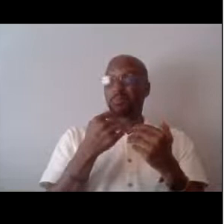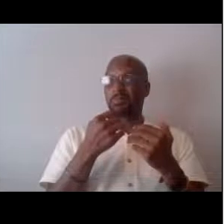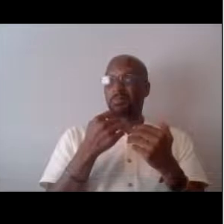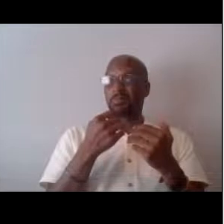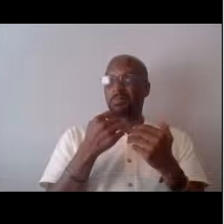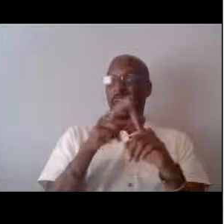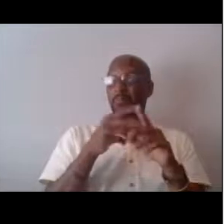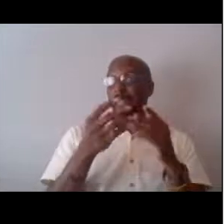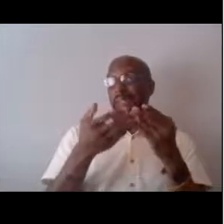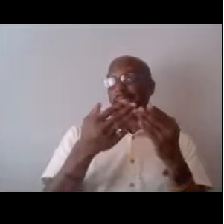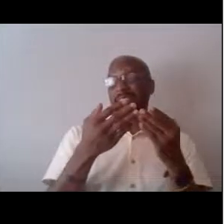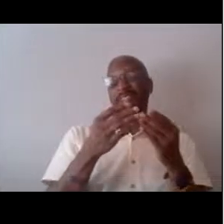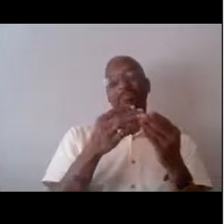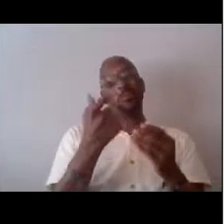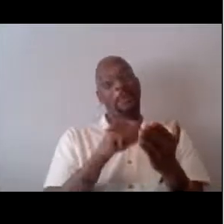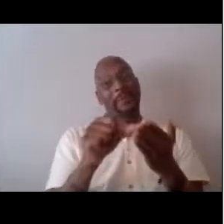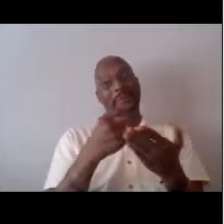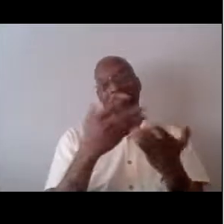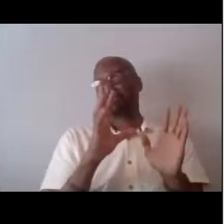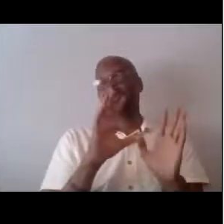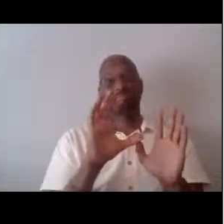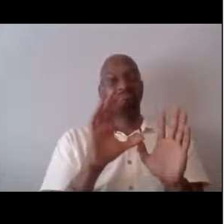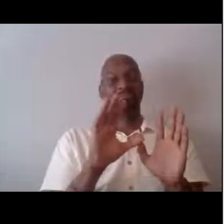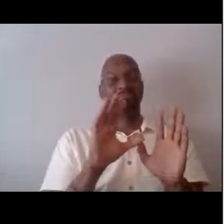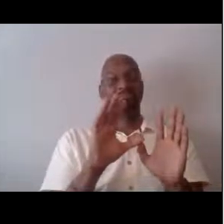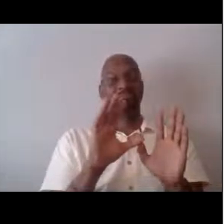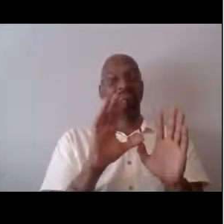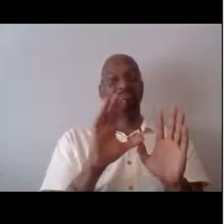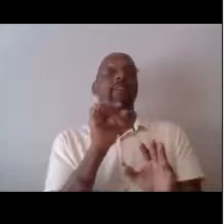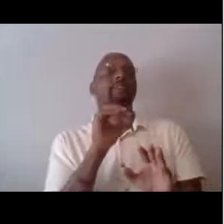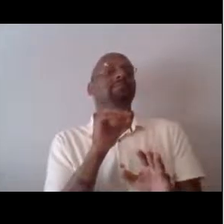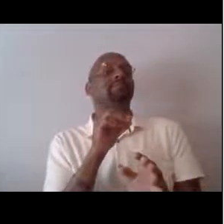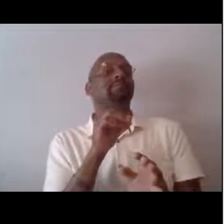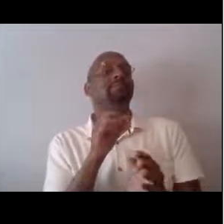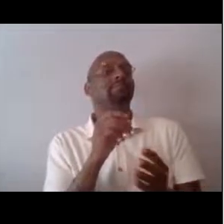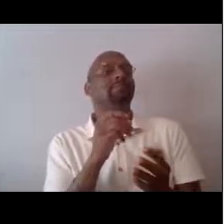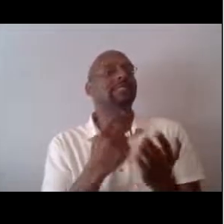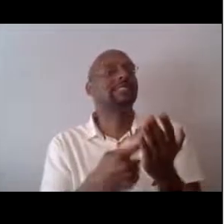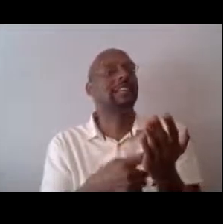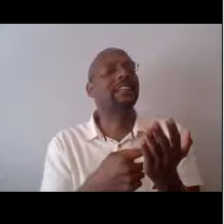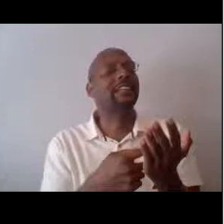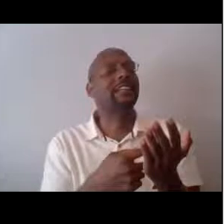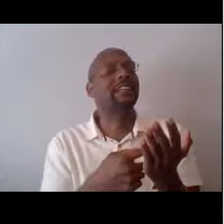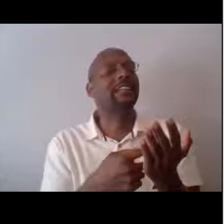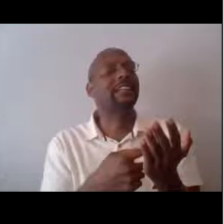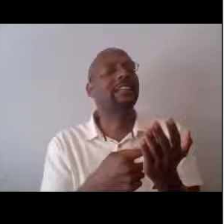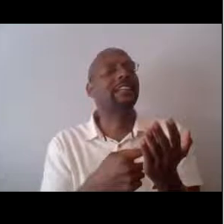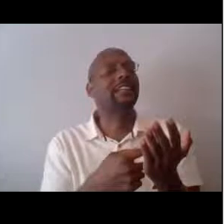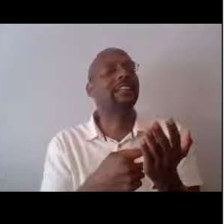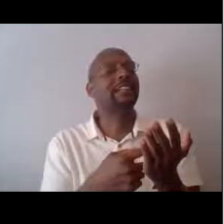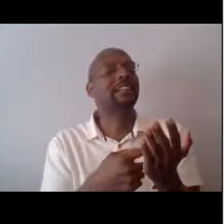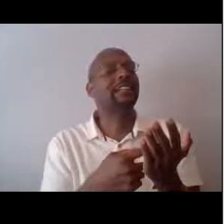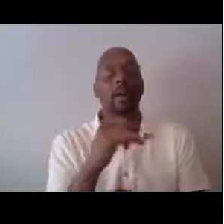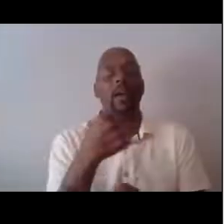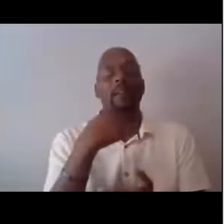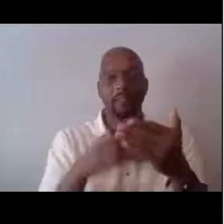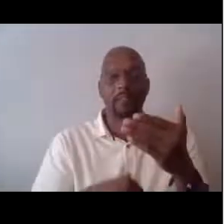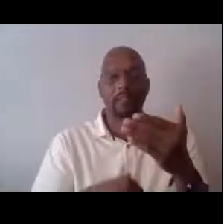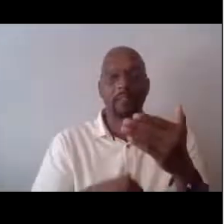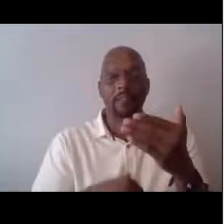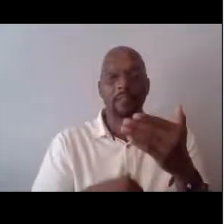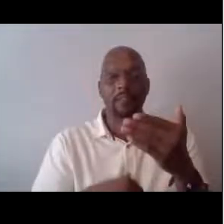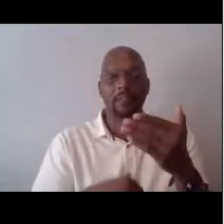page, and it was a survey that asked a variety of questions. First, we asked, what geographic region or regions